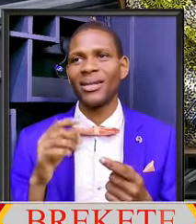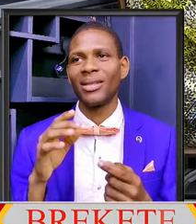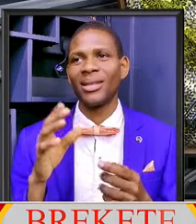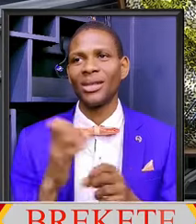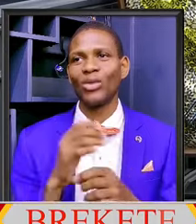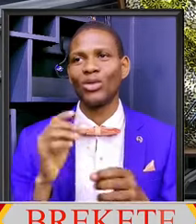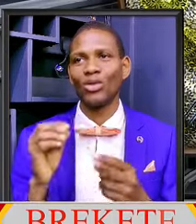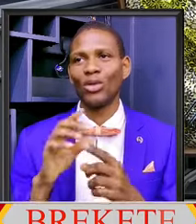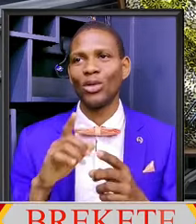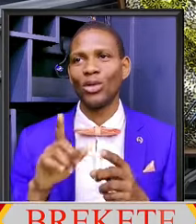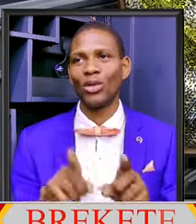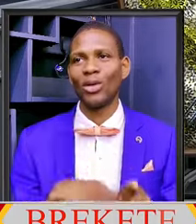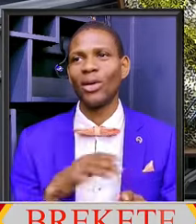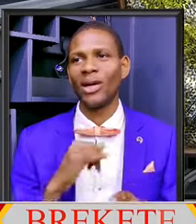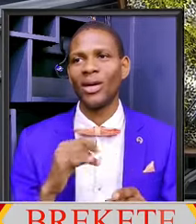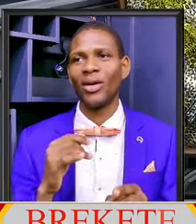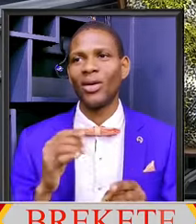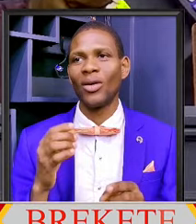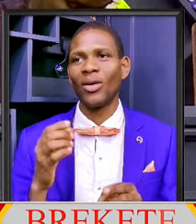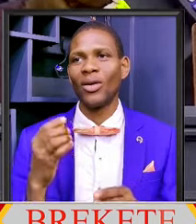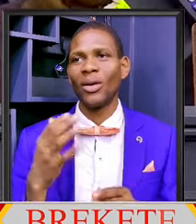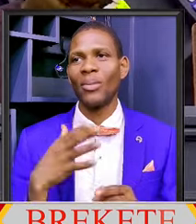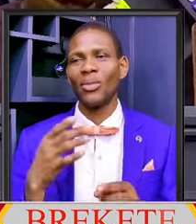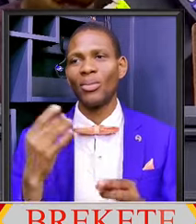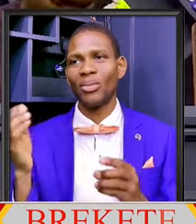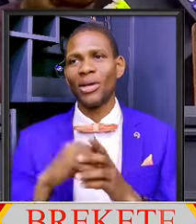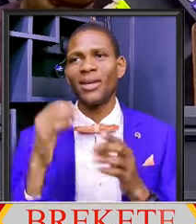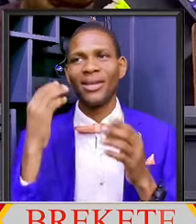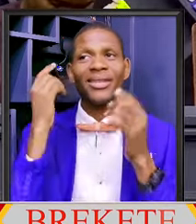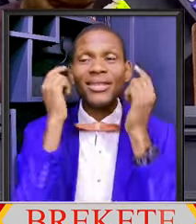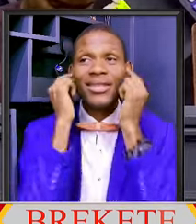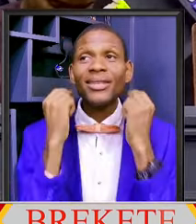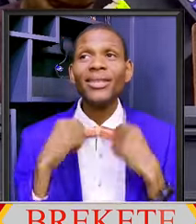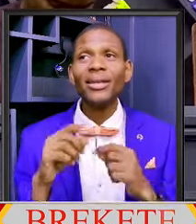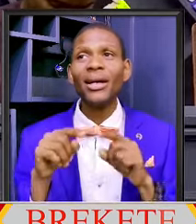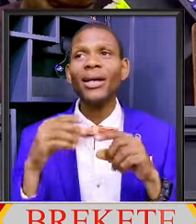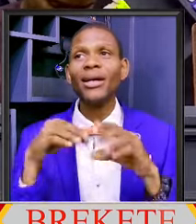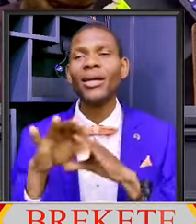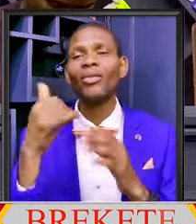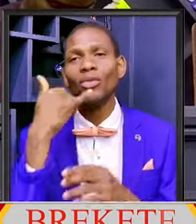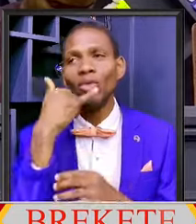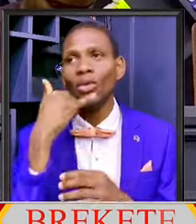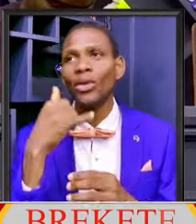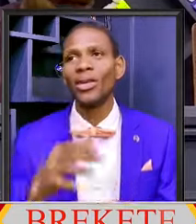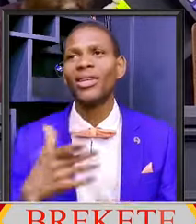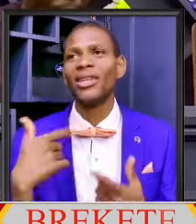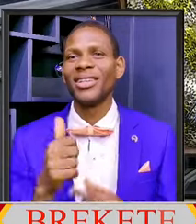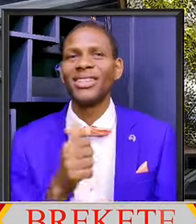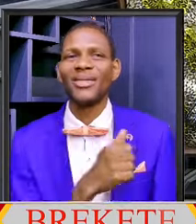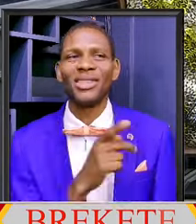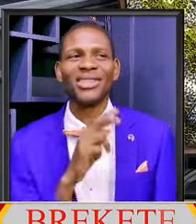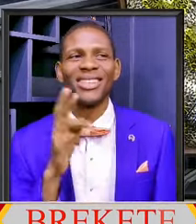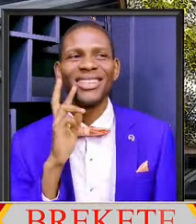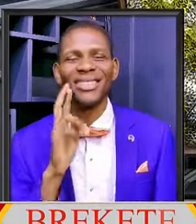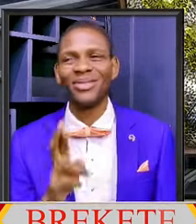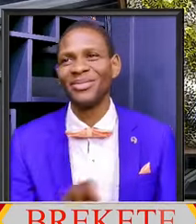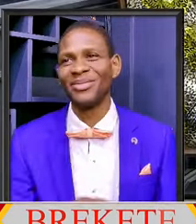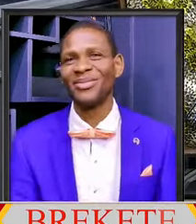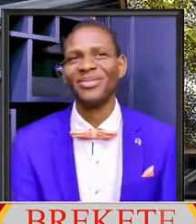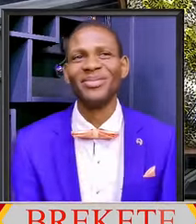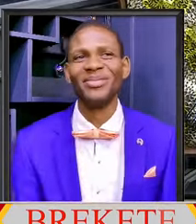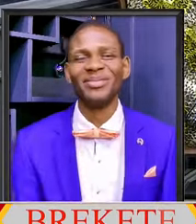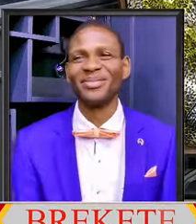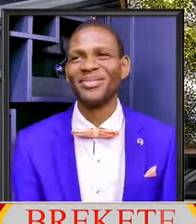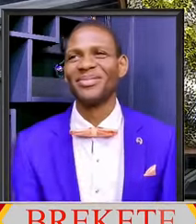too long, I will put my earpiece and take my phone to the office. I'm not going to appreciate her.